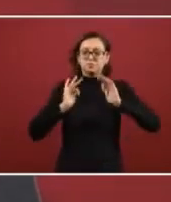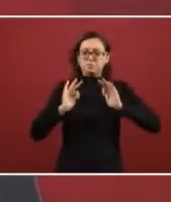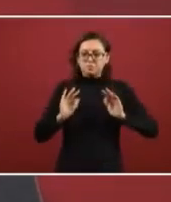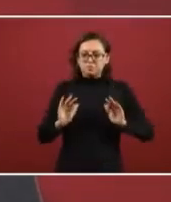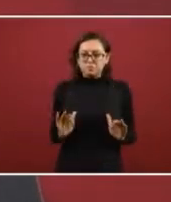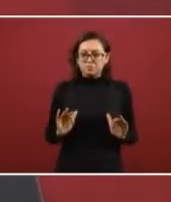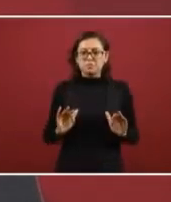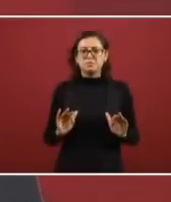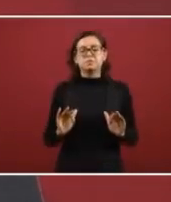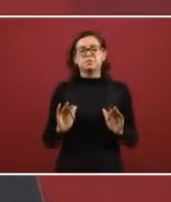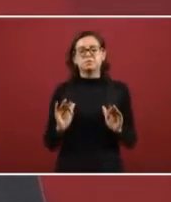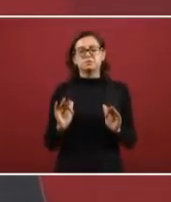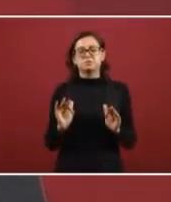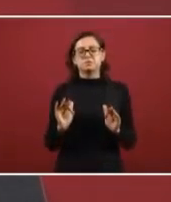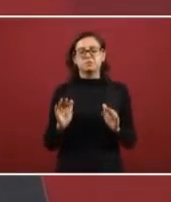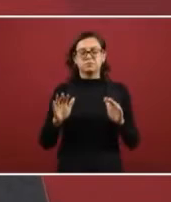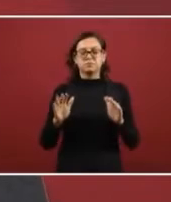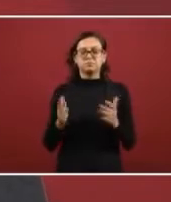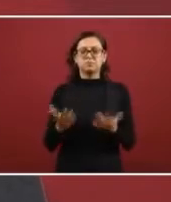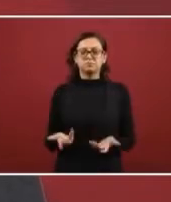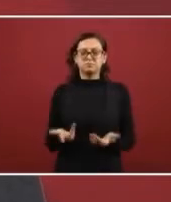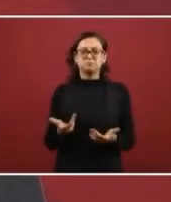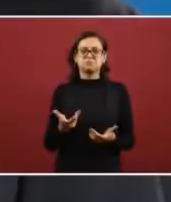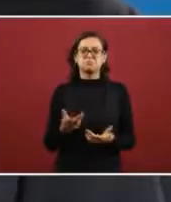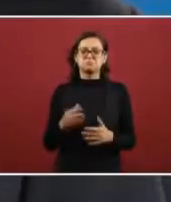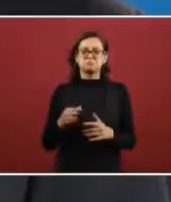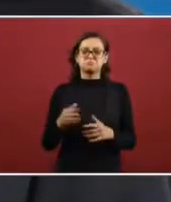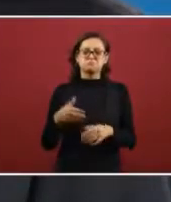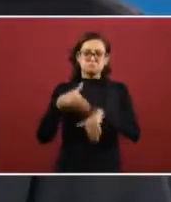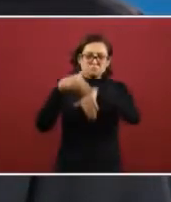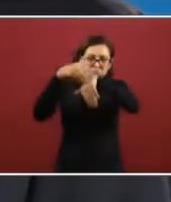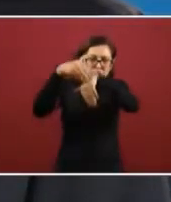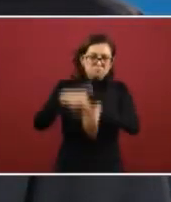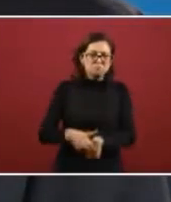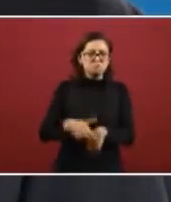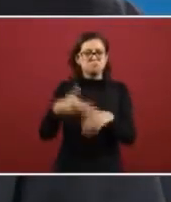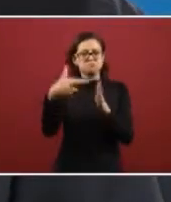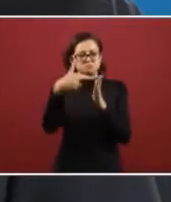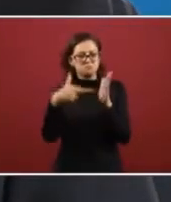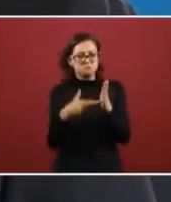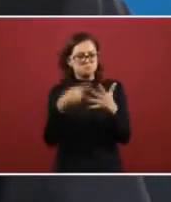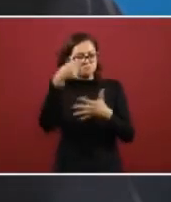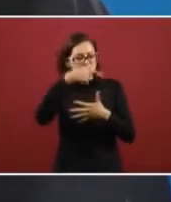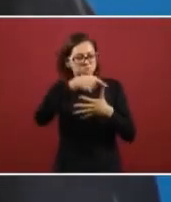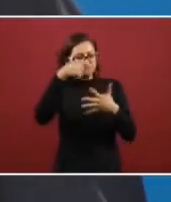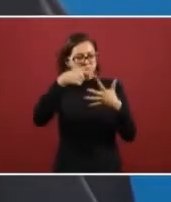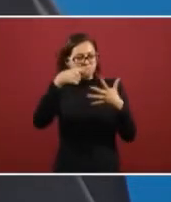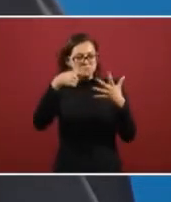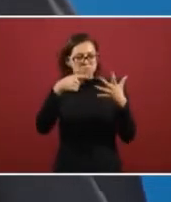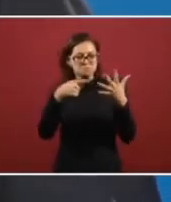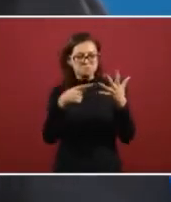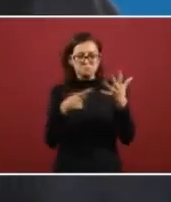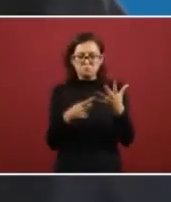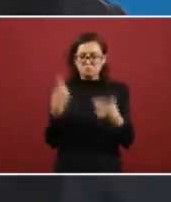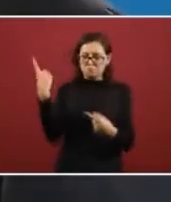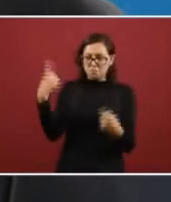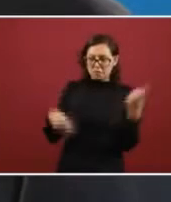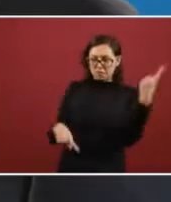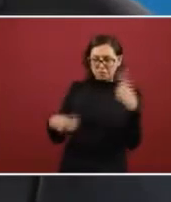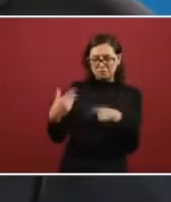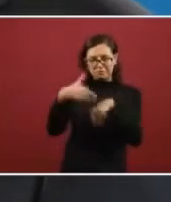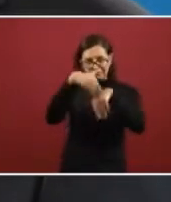to act in a calm way, seguir al pie de la letra, and to follow to the letter